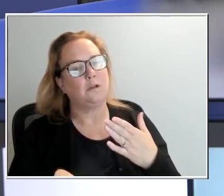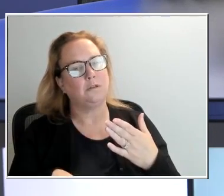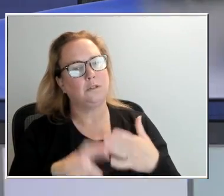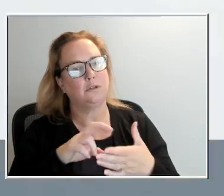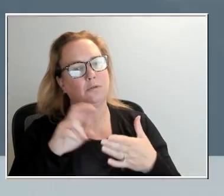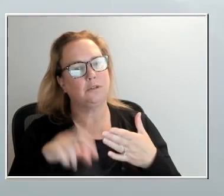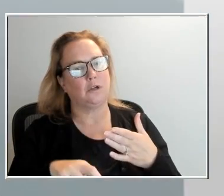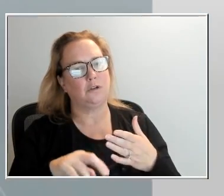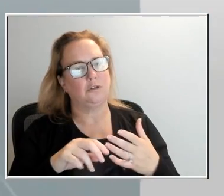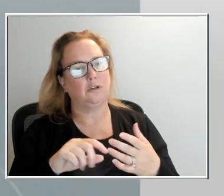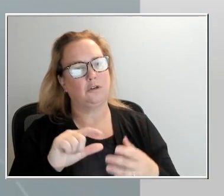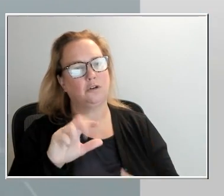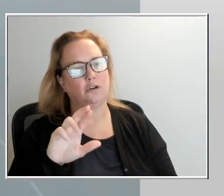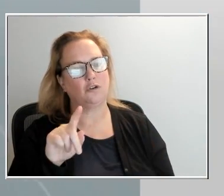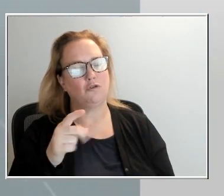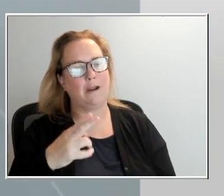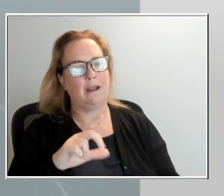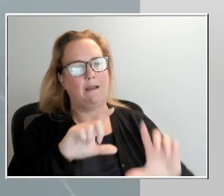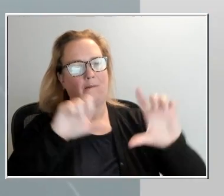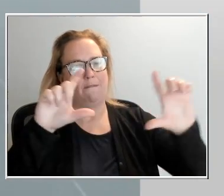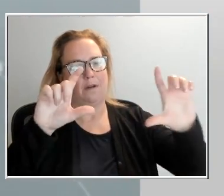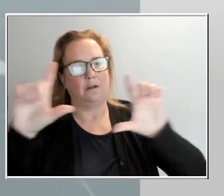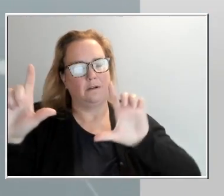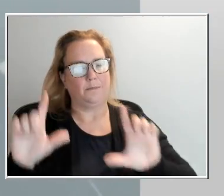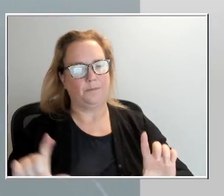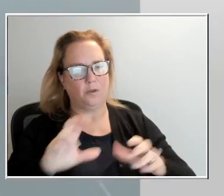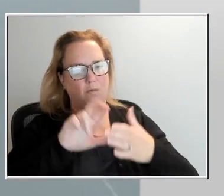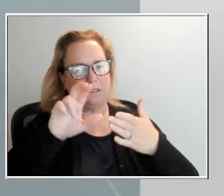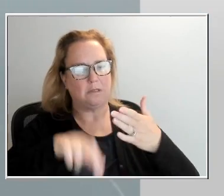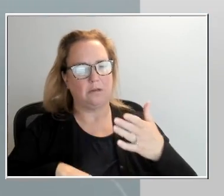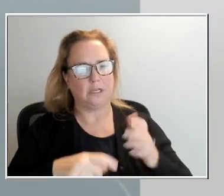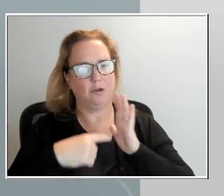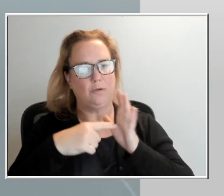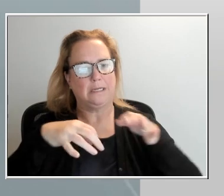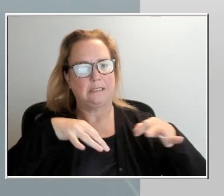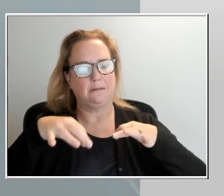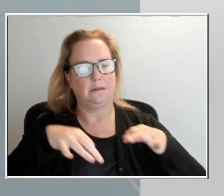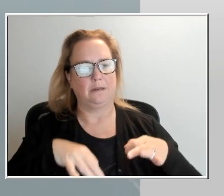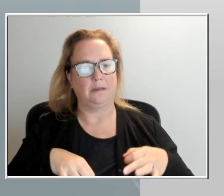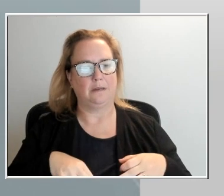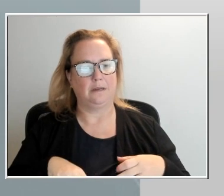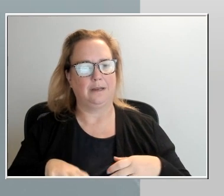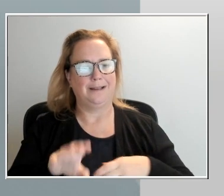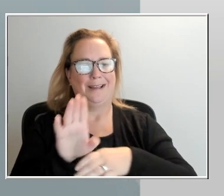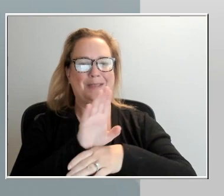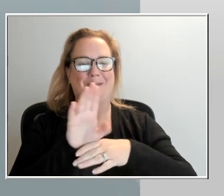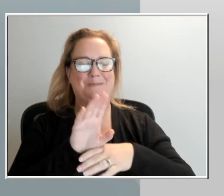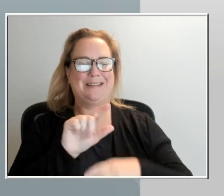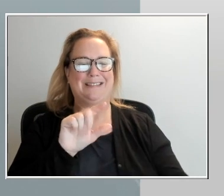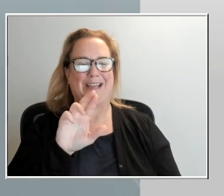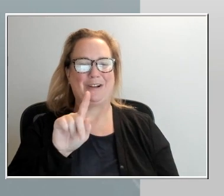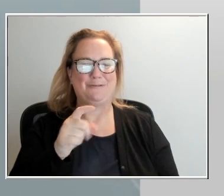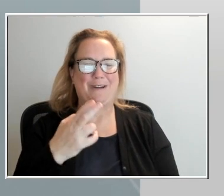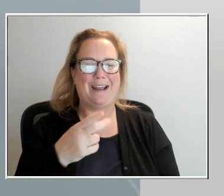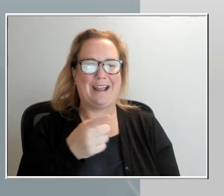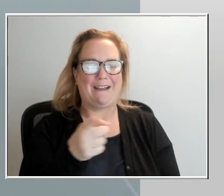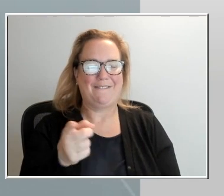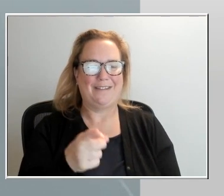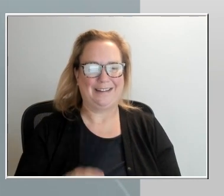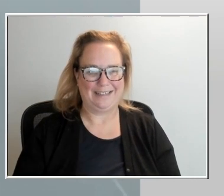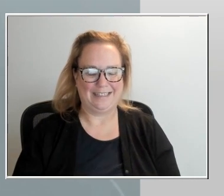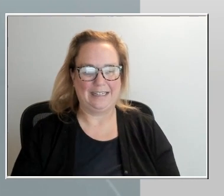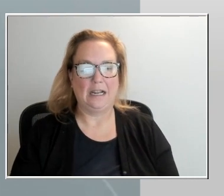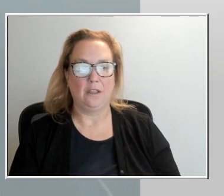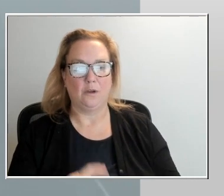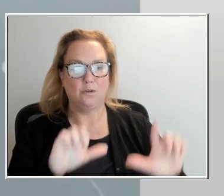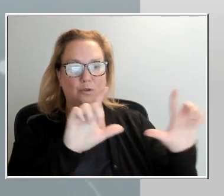you can kind of describe here for us. It's on the screen. Yeah, sorry about the busy graph here, but so these three graphs,